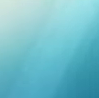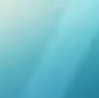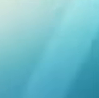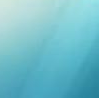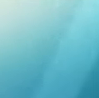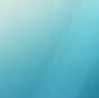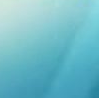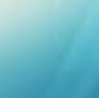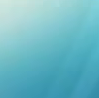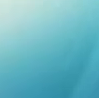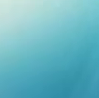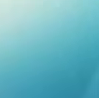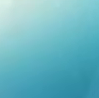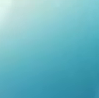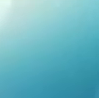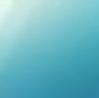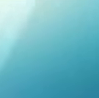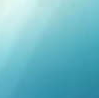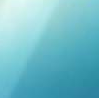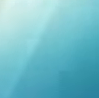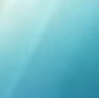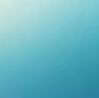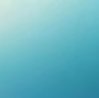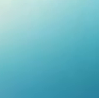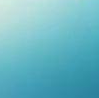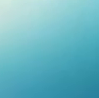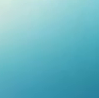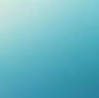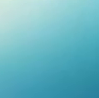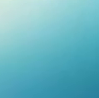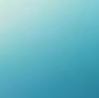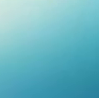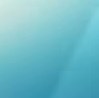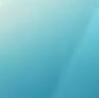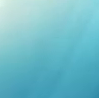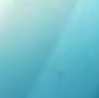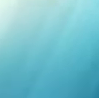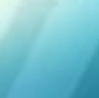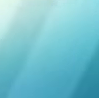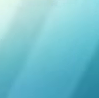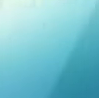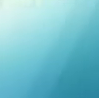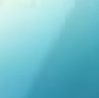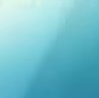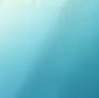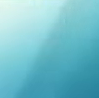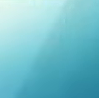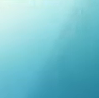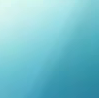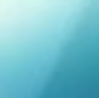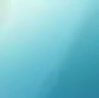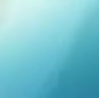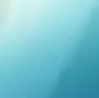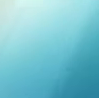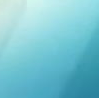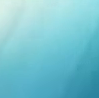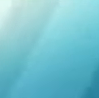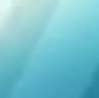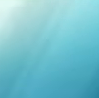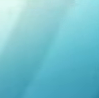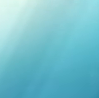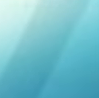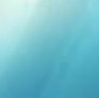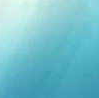it is important to learn as much as possible about the virus and about the disease from the facts, from the reliable information, and